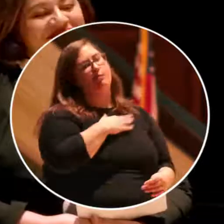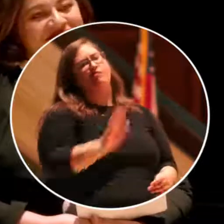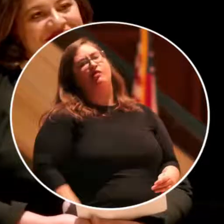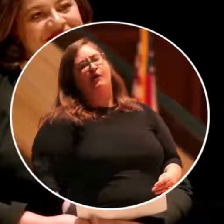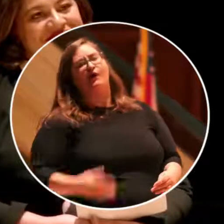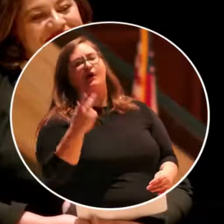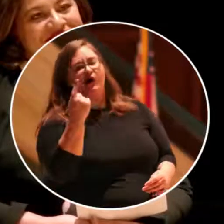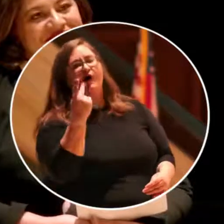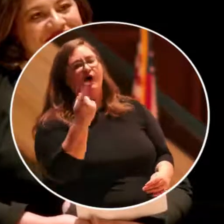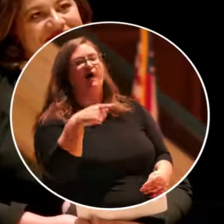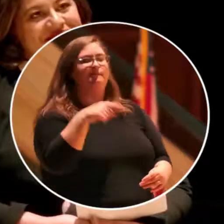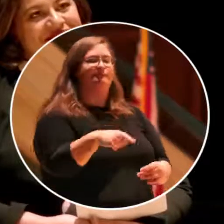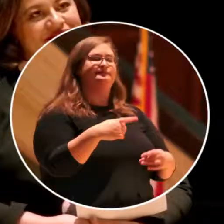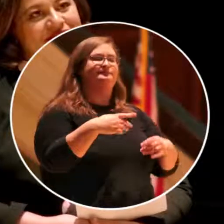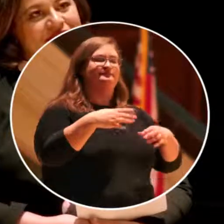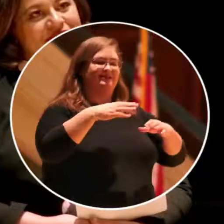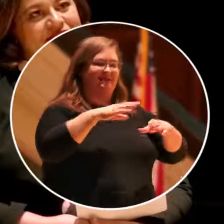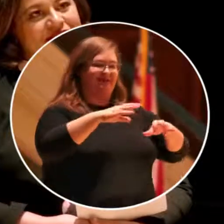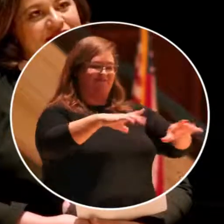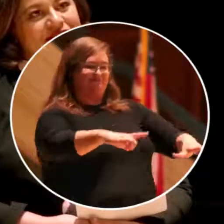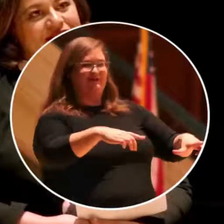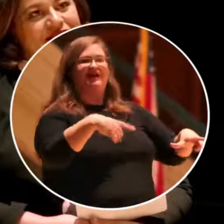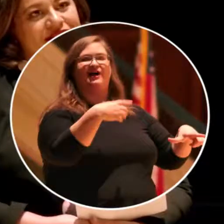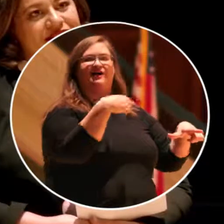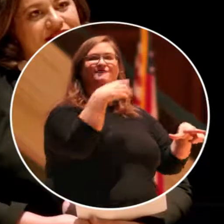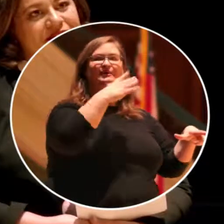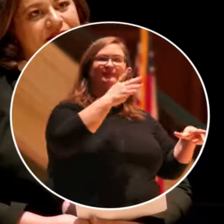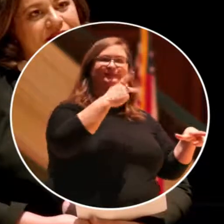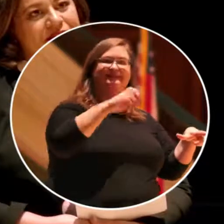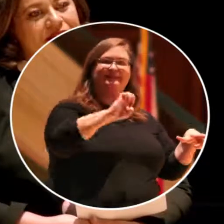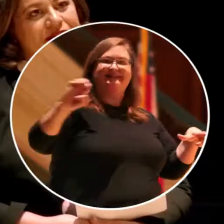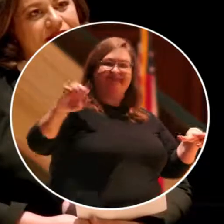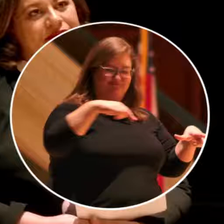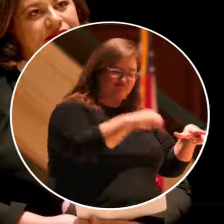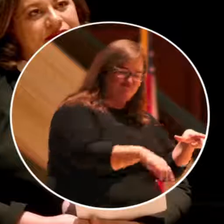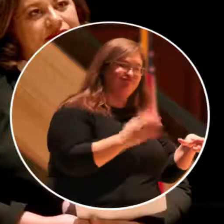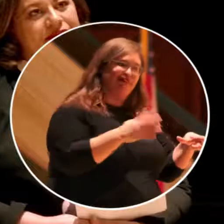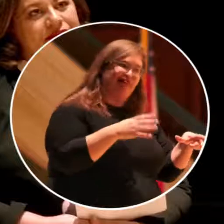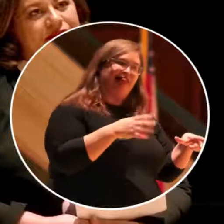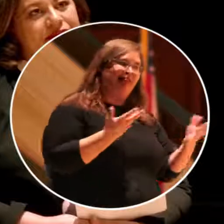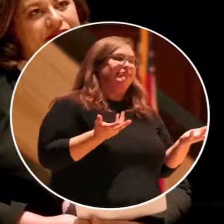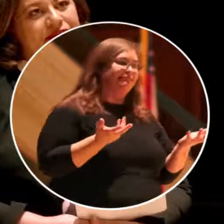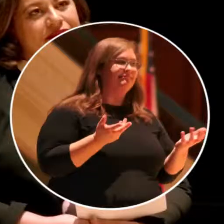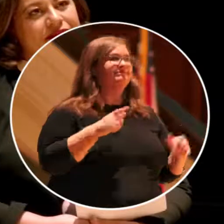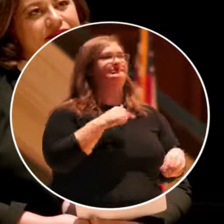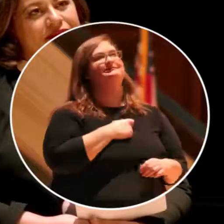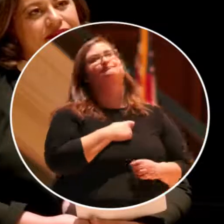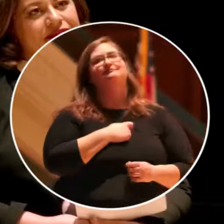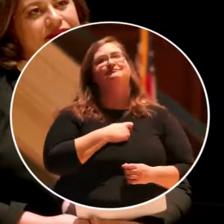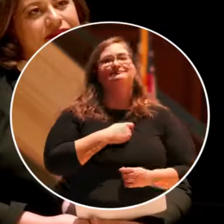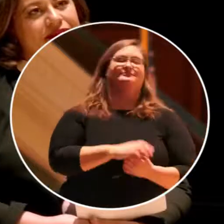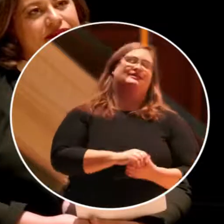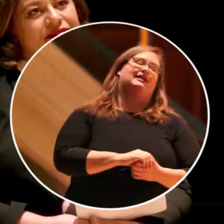Once, I remember she wrote that if she knew how much she'd miss me, she might not have let me